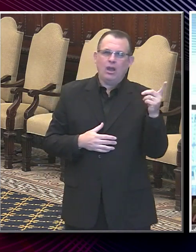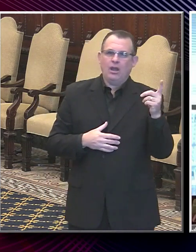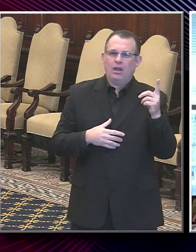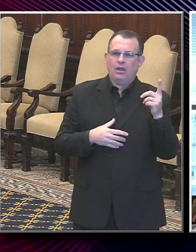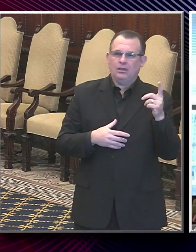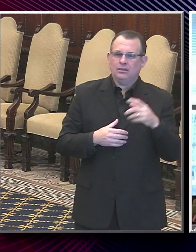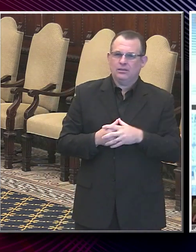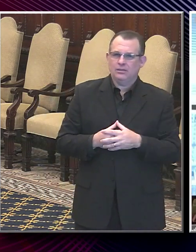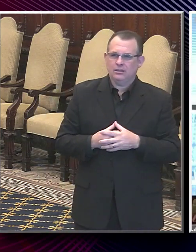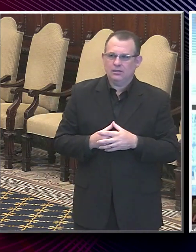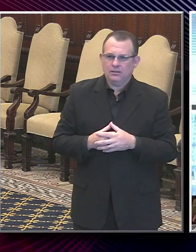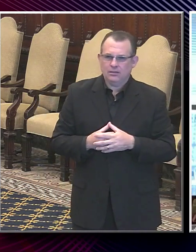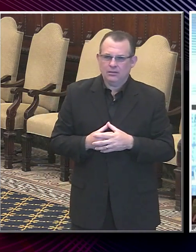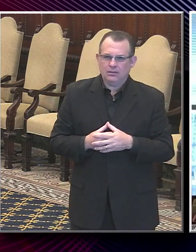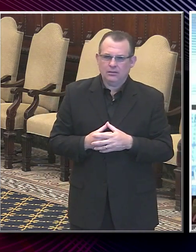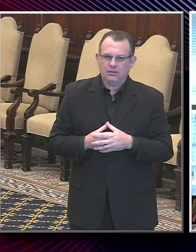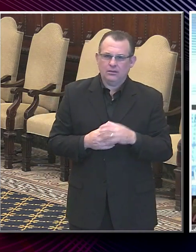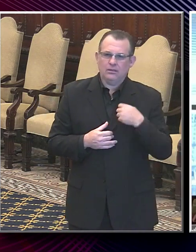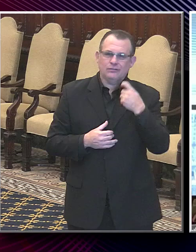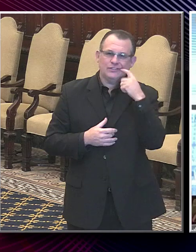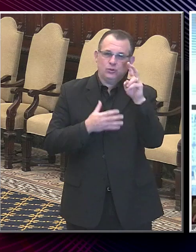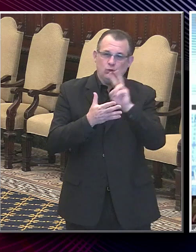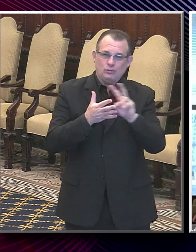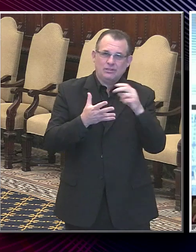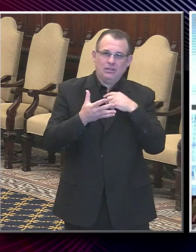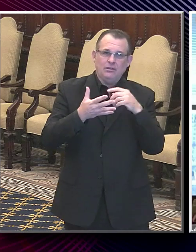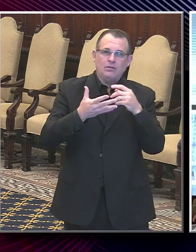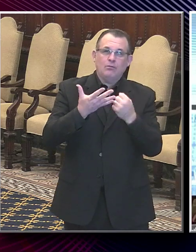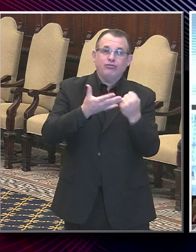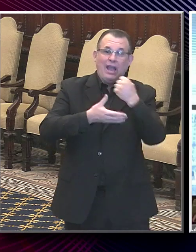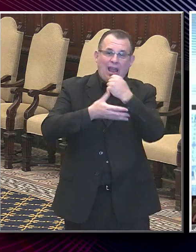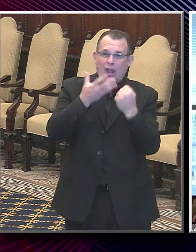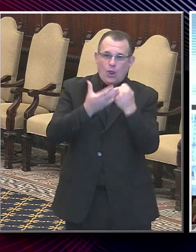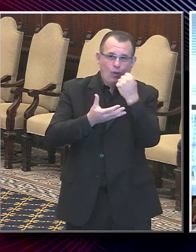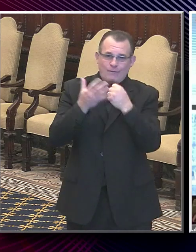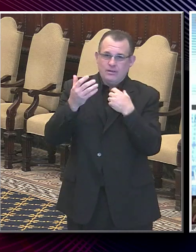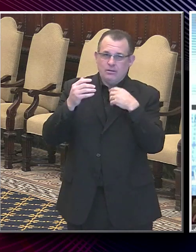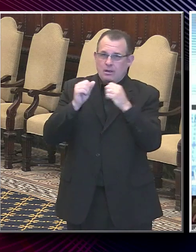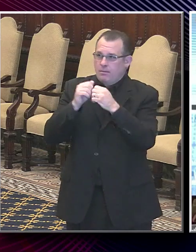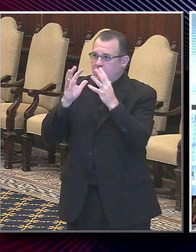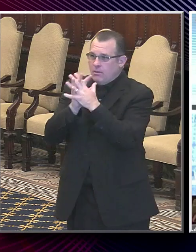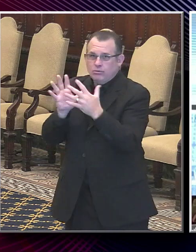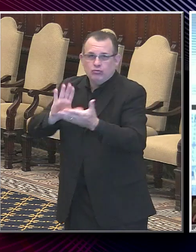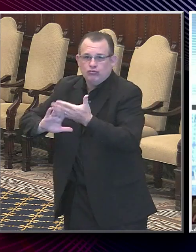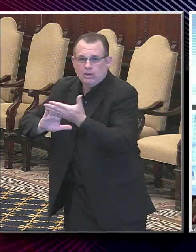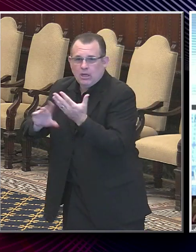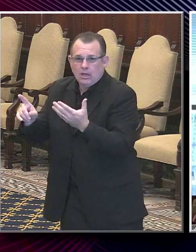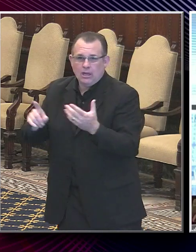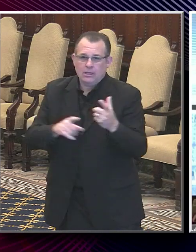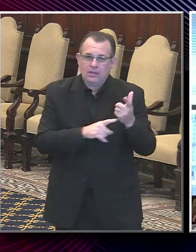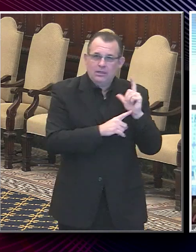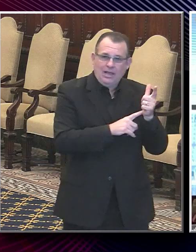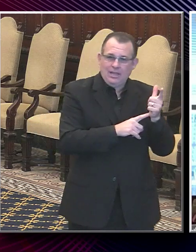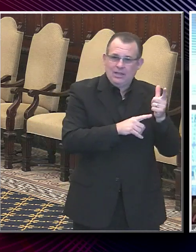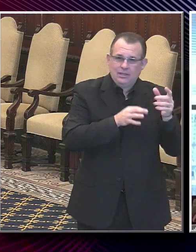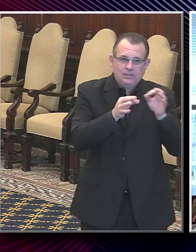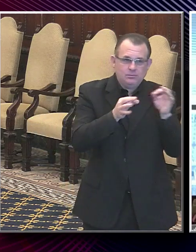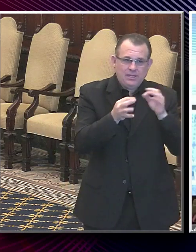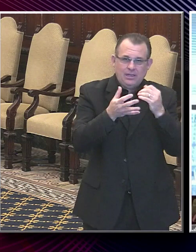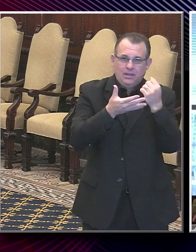week or a few weeks to prioritize what departments need to be up and operating when. So certainly those